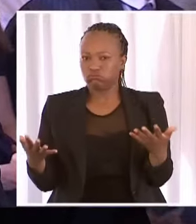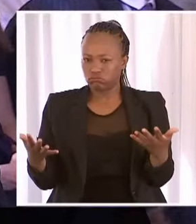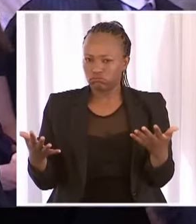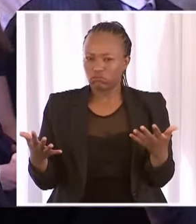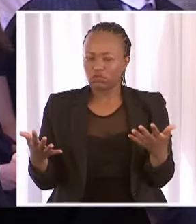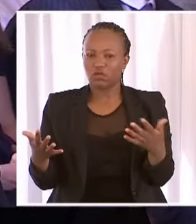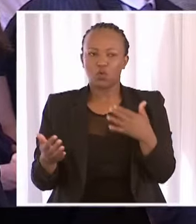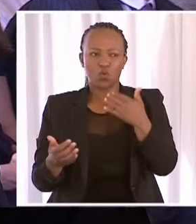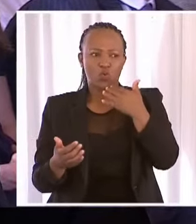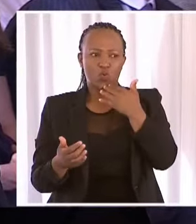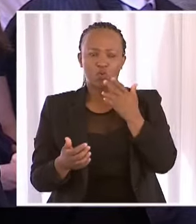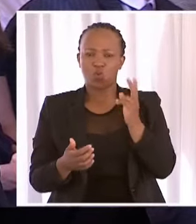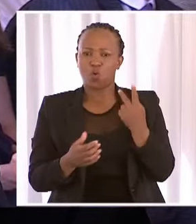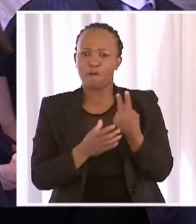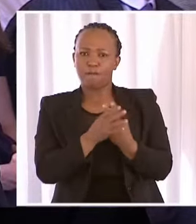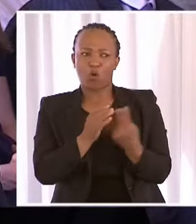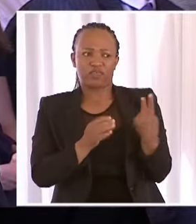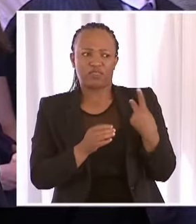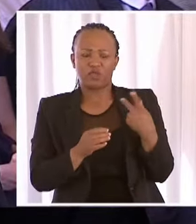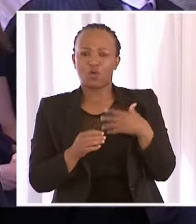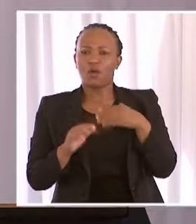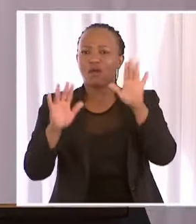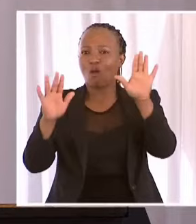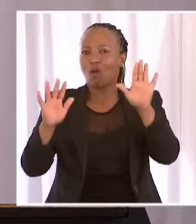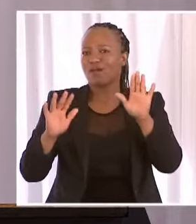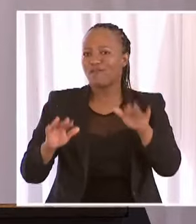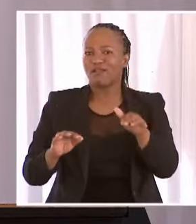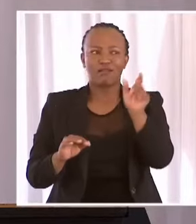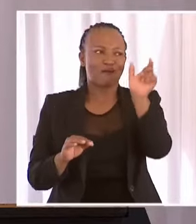then would have pronounced those wonderful